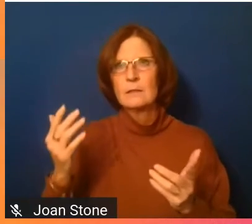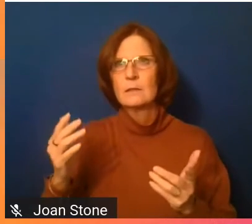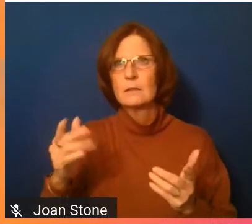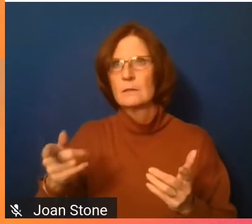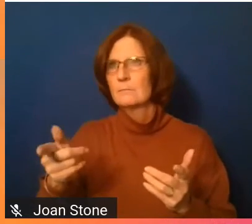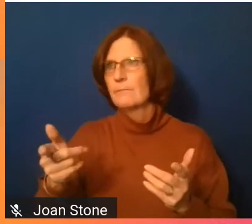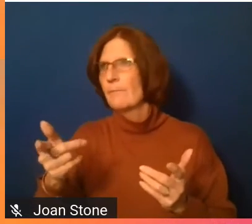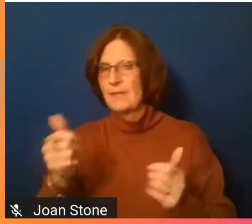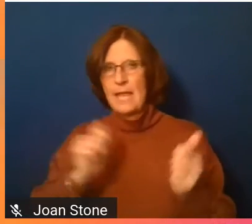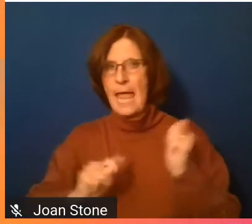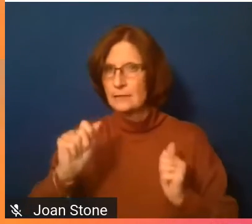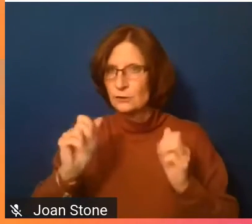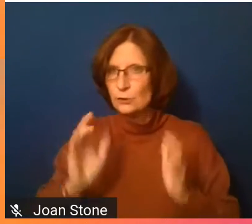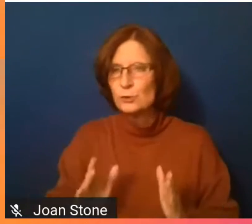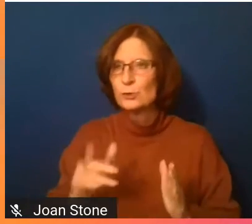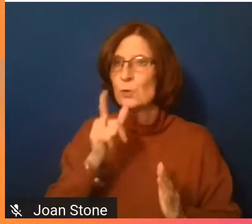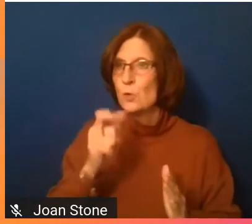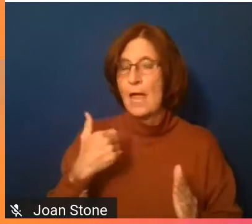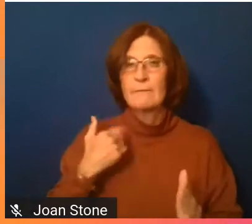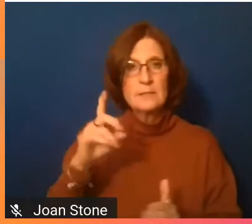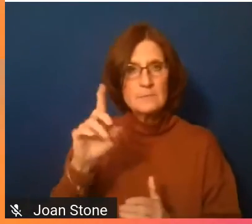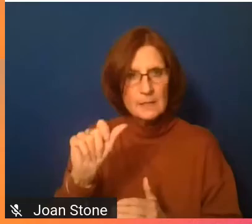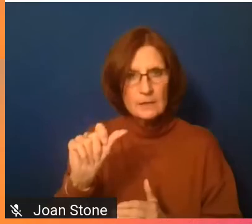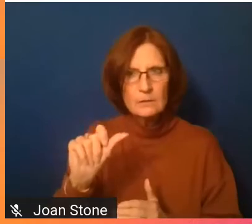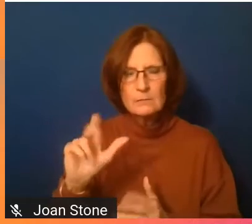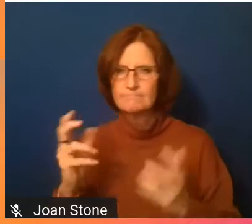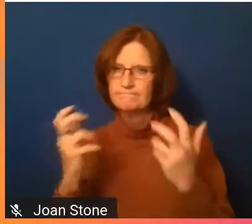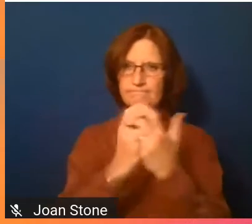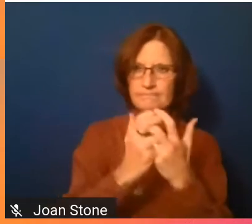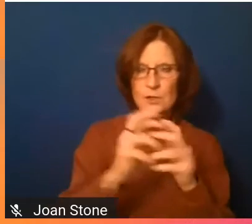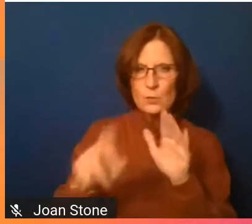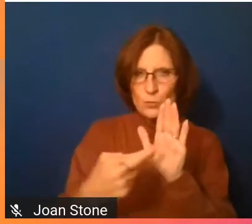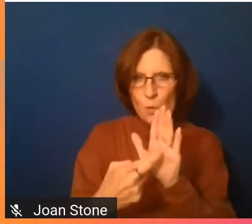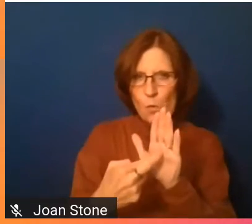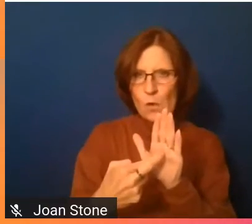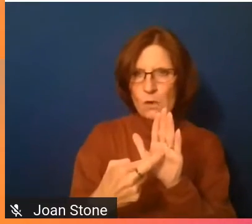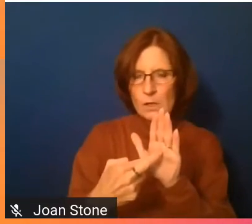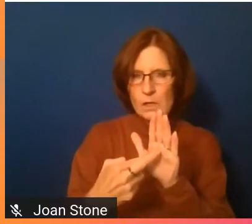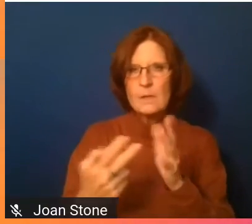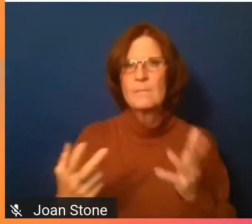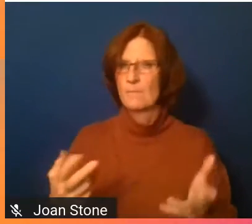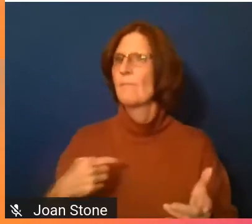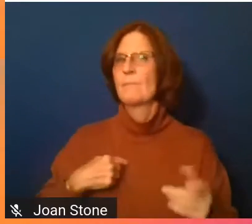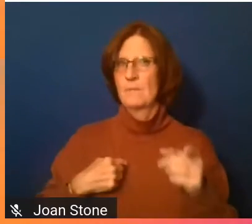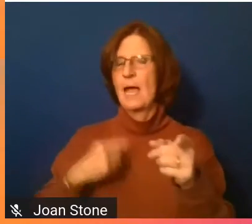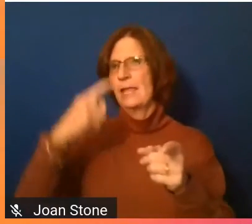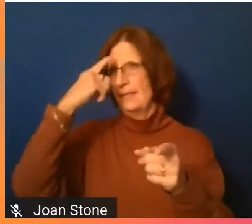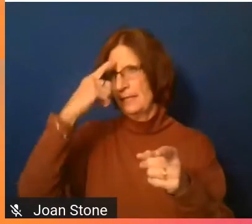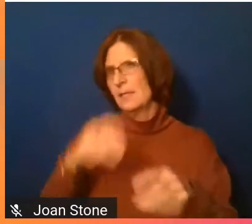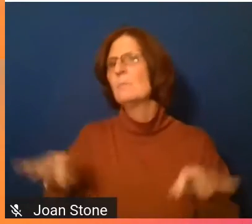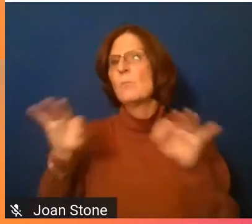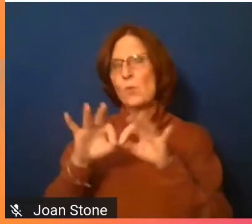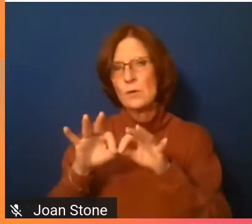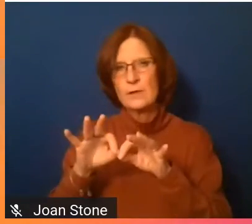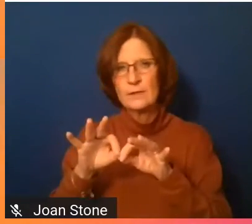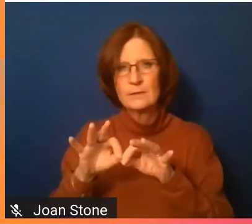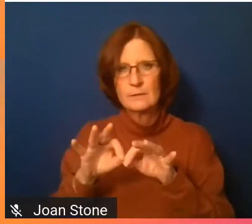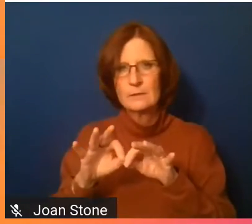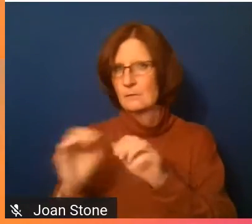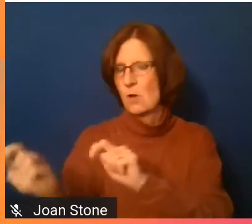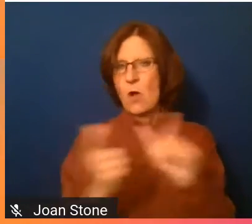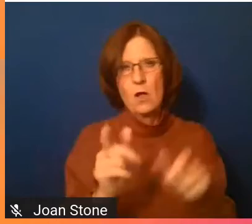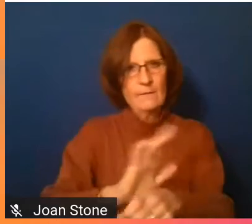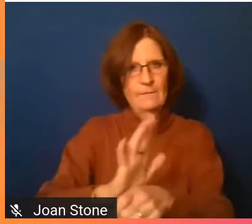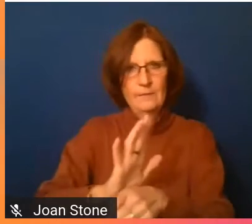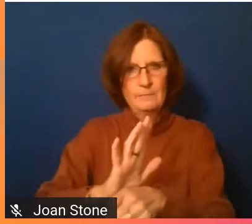actors who are disabled that are right for the role and can play them, you know, I think that it's really important that all